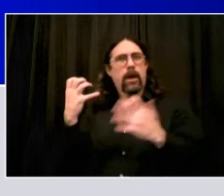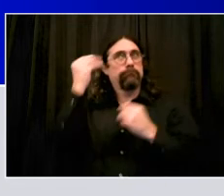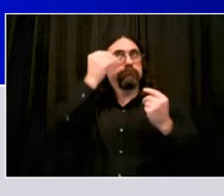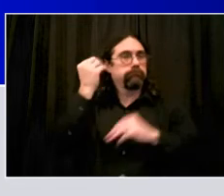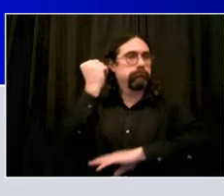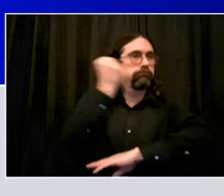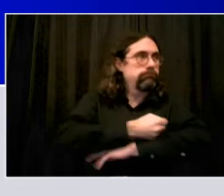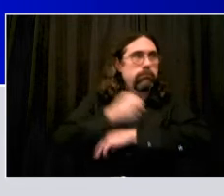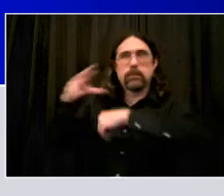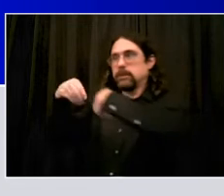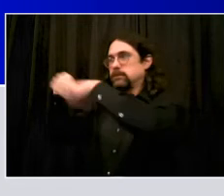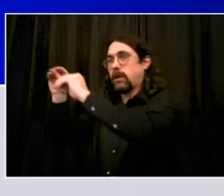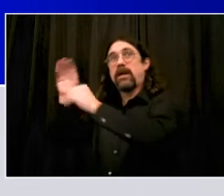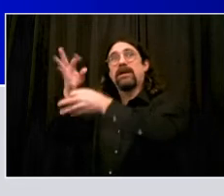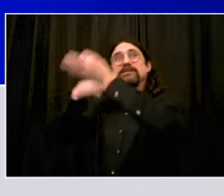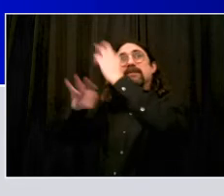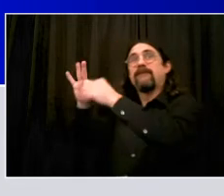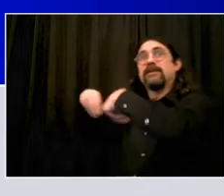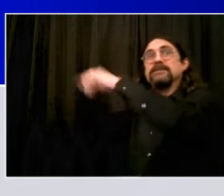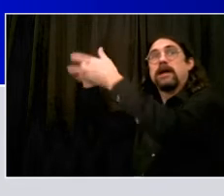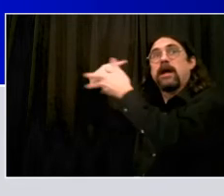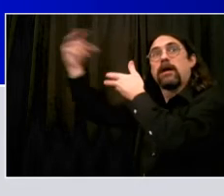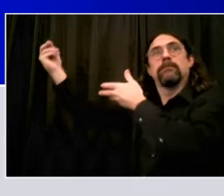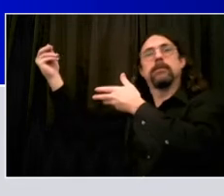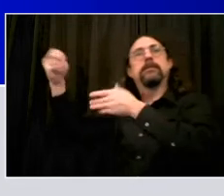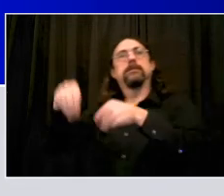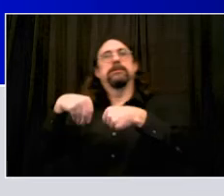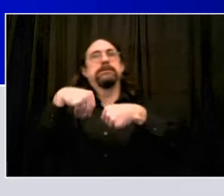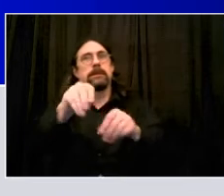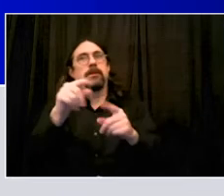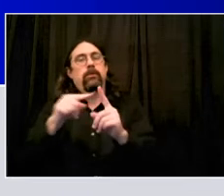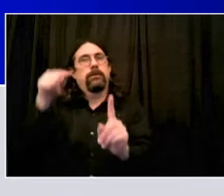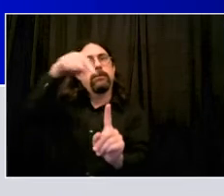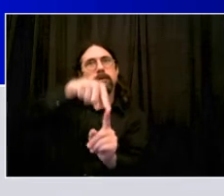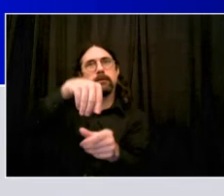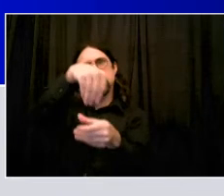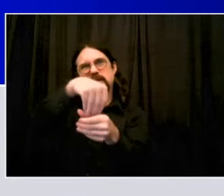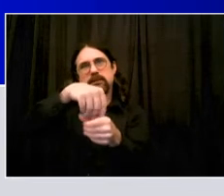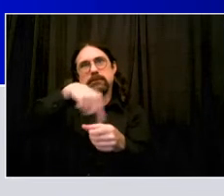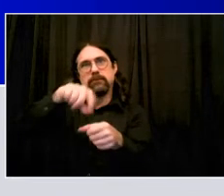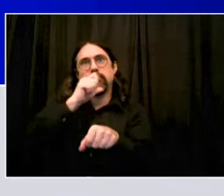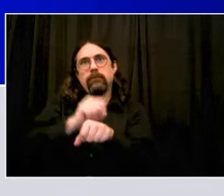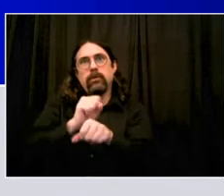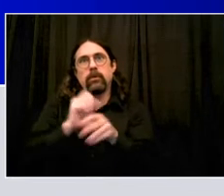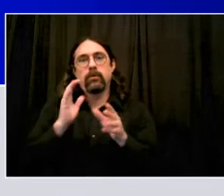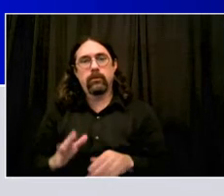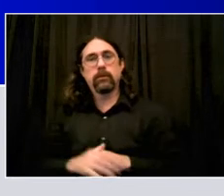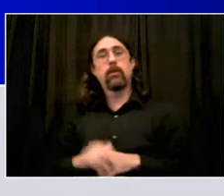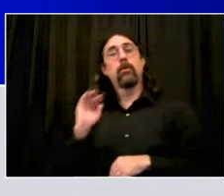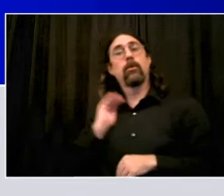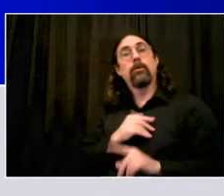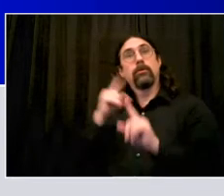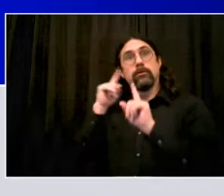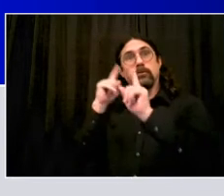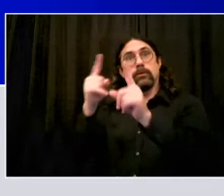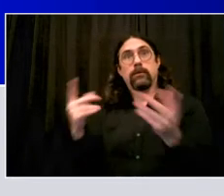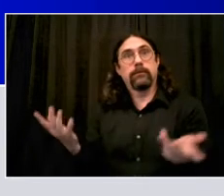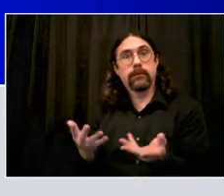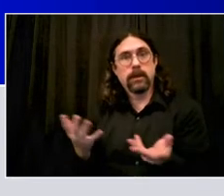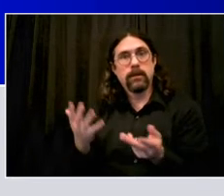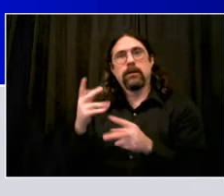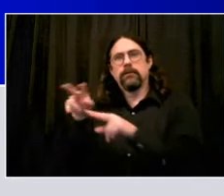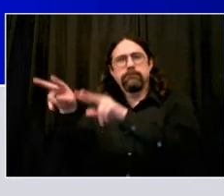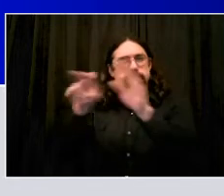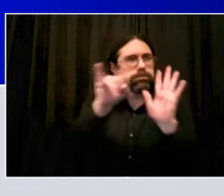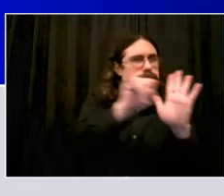that will quickly help a business owner determine whether employee ownership would be a good option for them. Services that cost $10,000